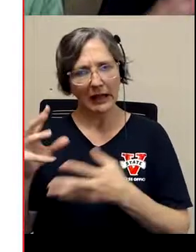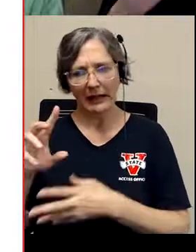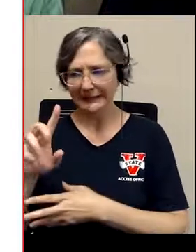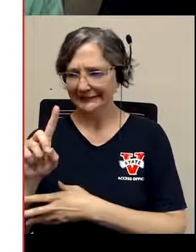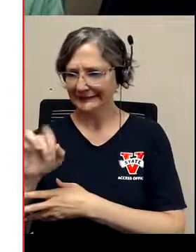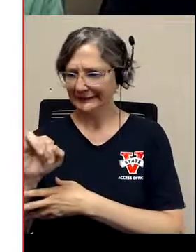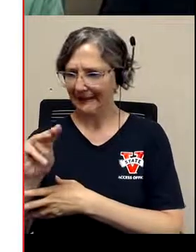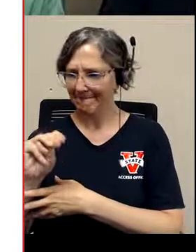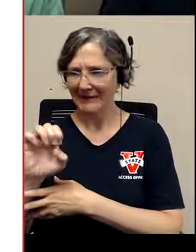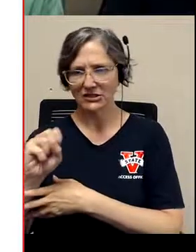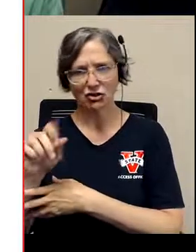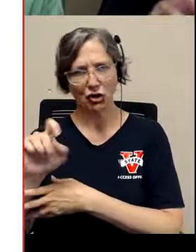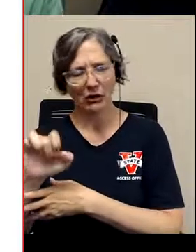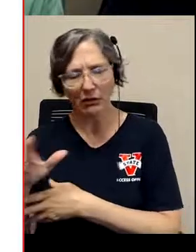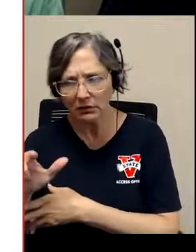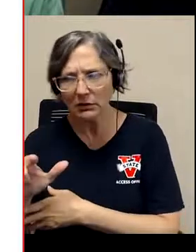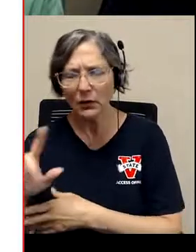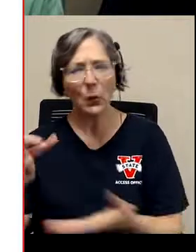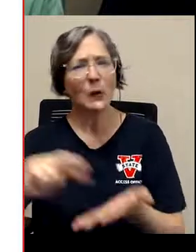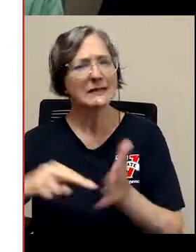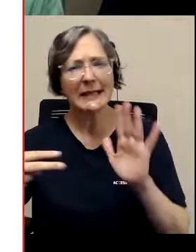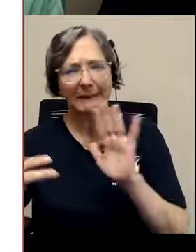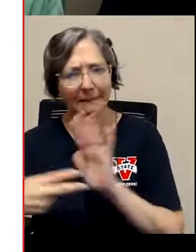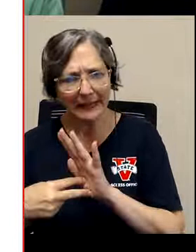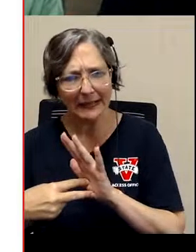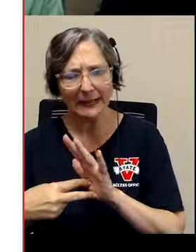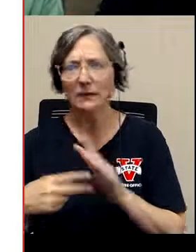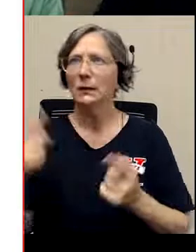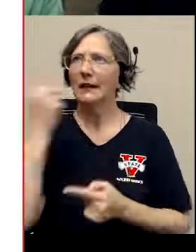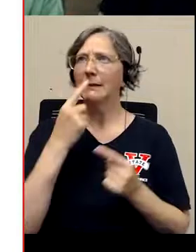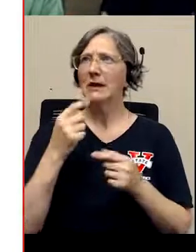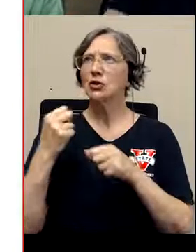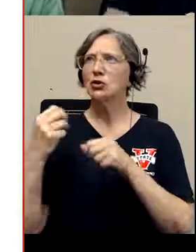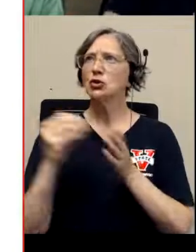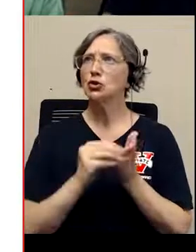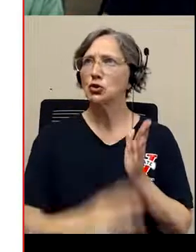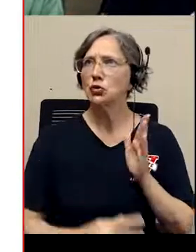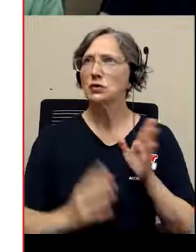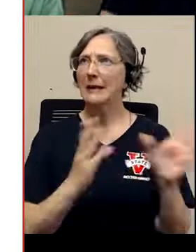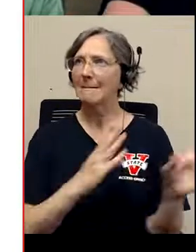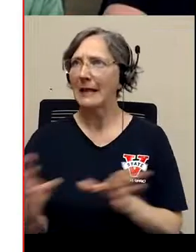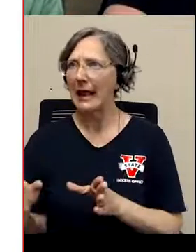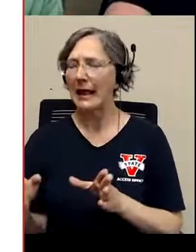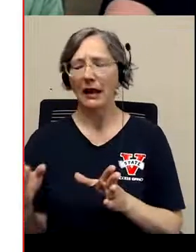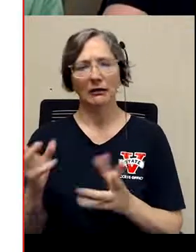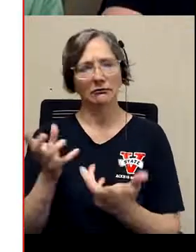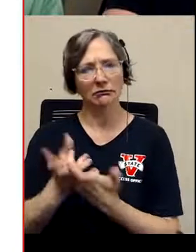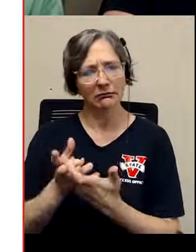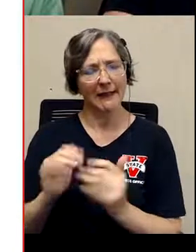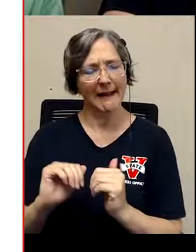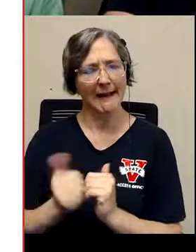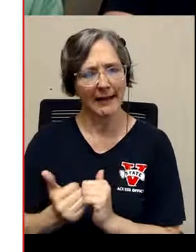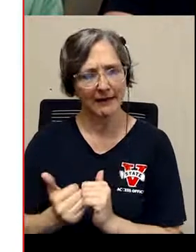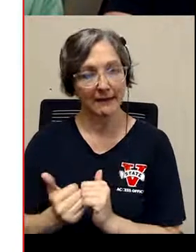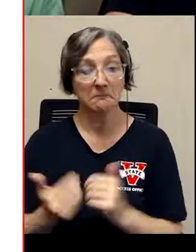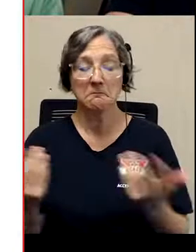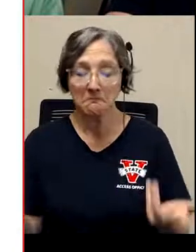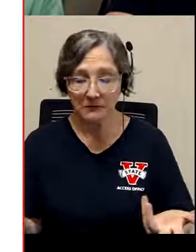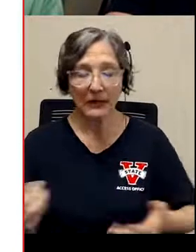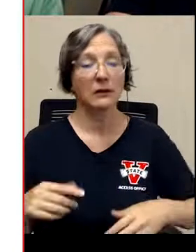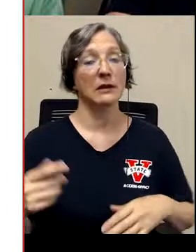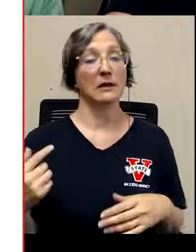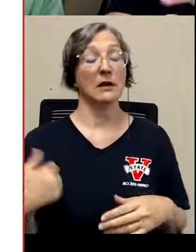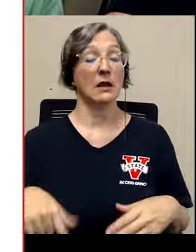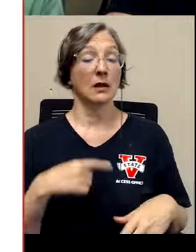we're considering students and planning? So a lot of times we think, and as we begin to